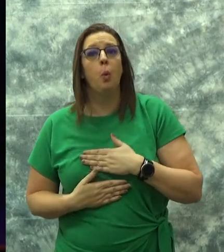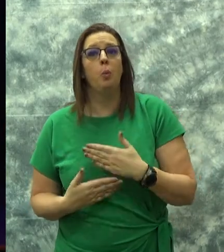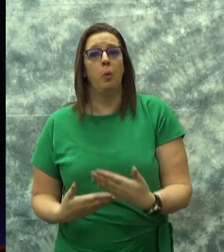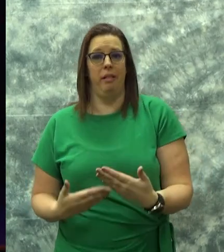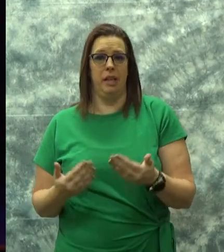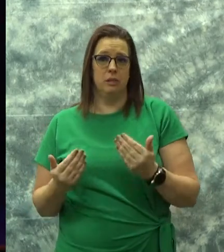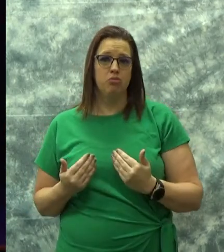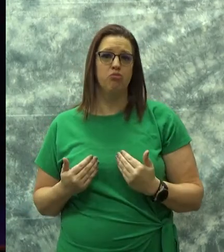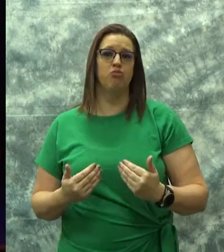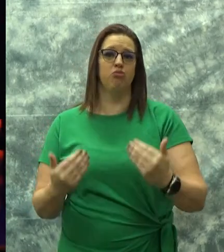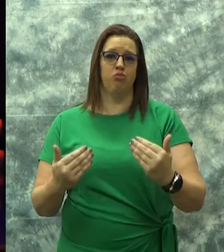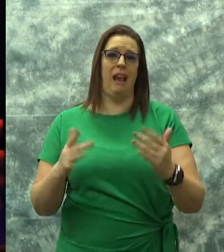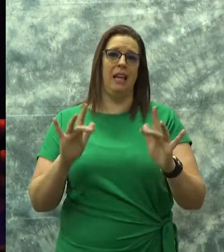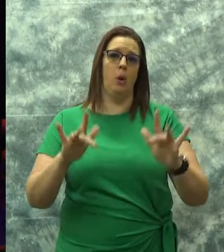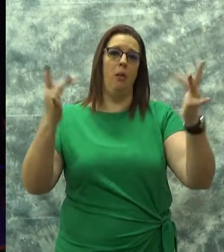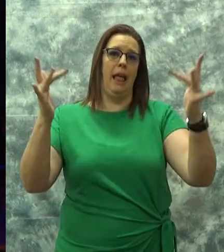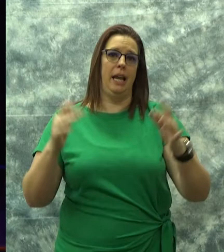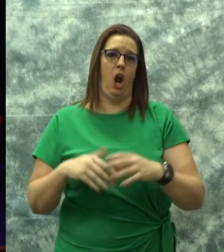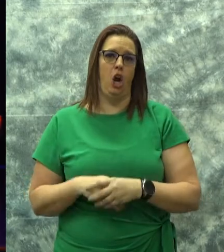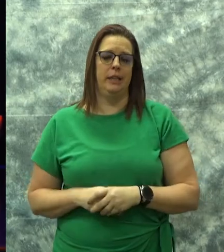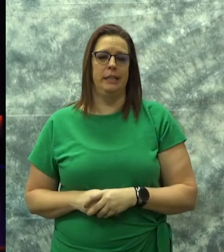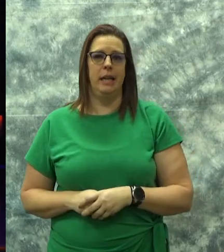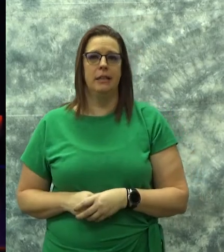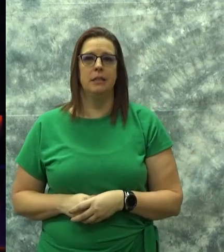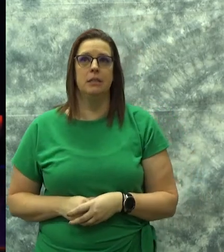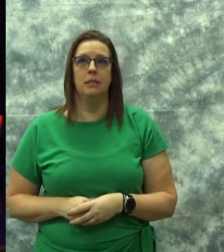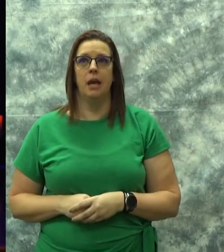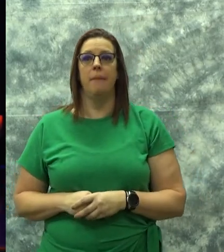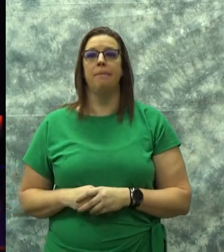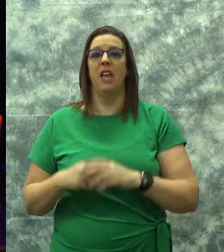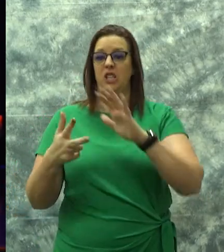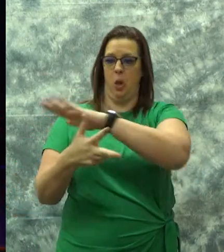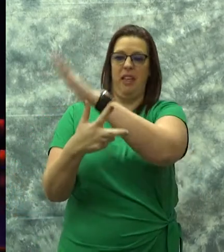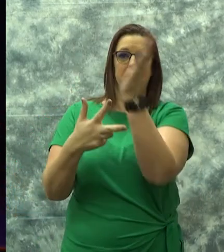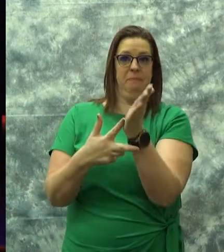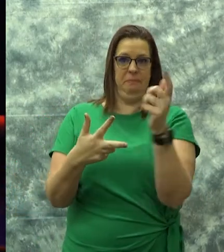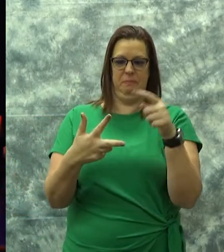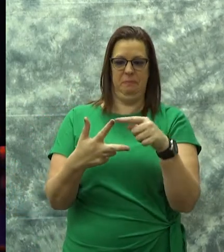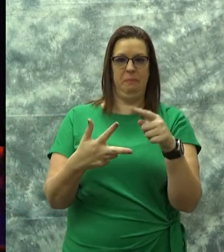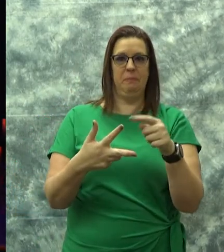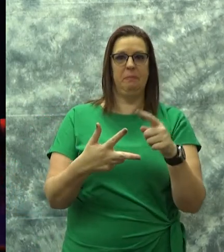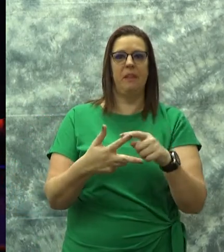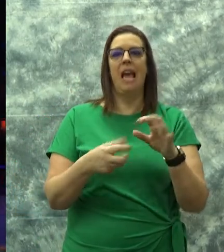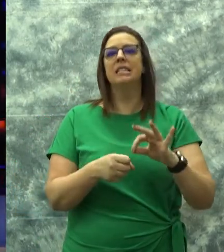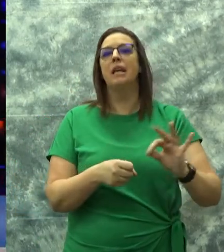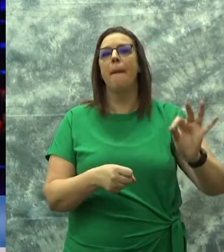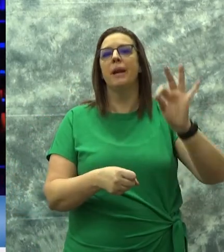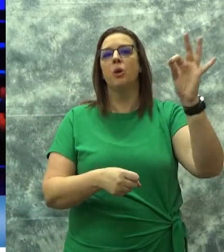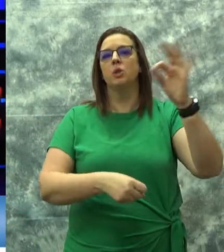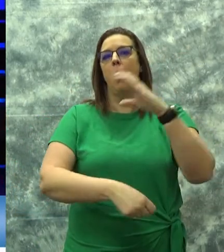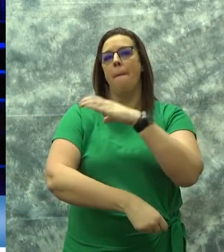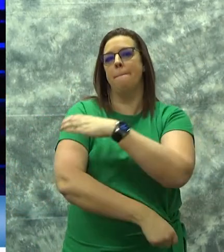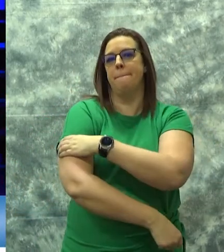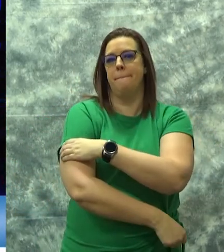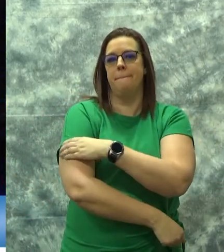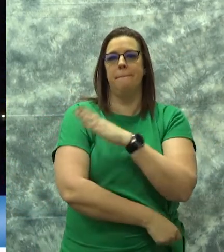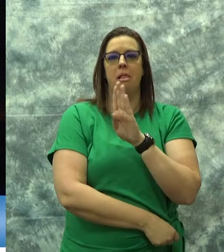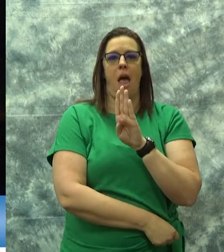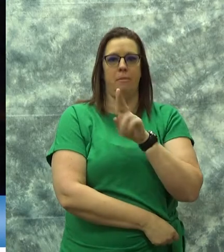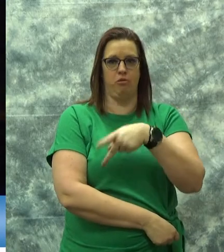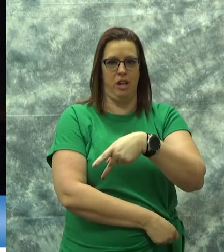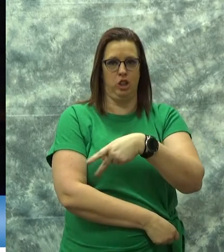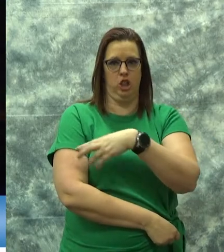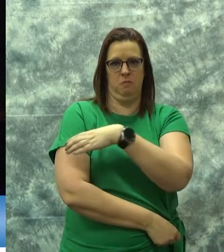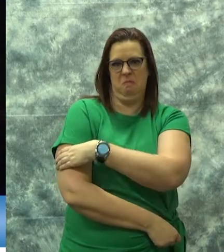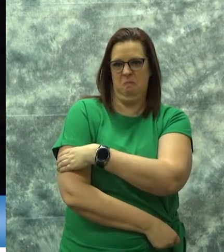to lead ourselves into greater lightheartedness. The next one is the blood pressure. The spiritual blood pressure